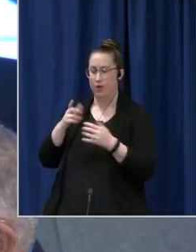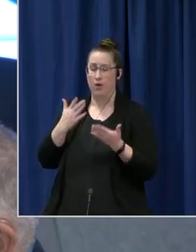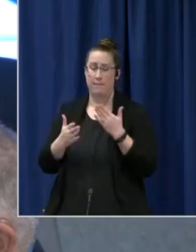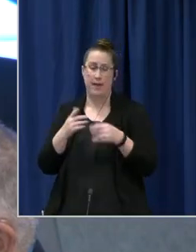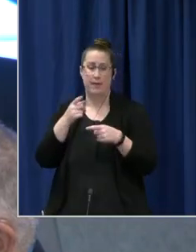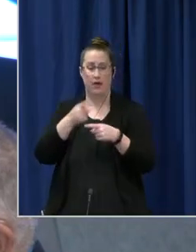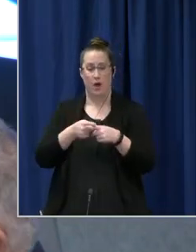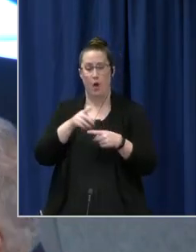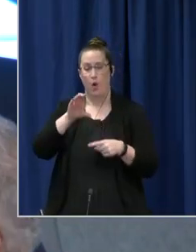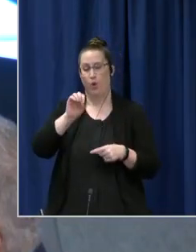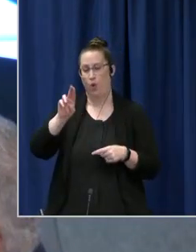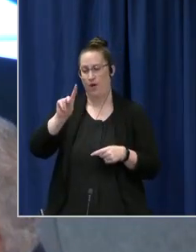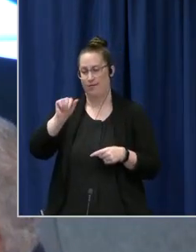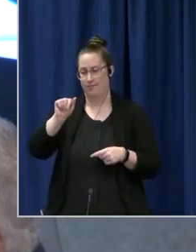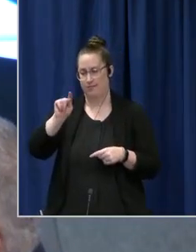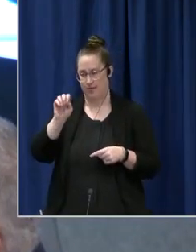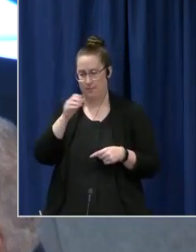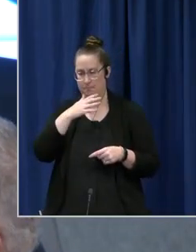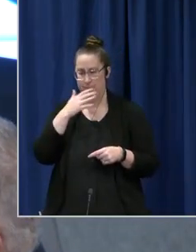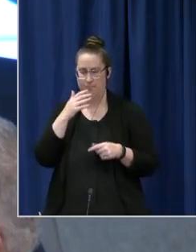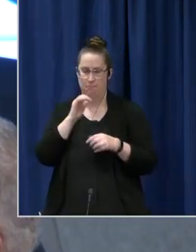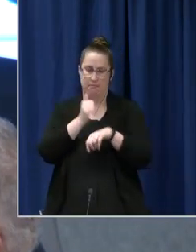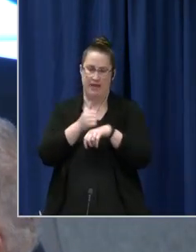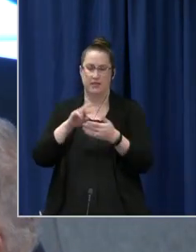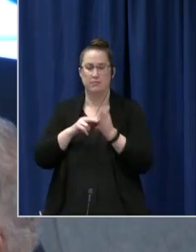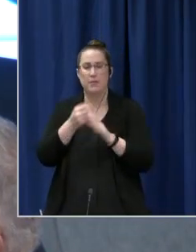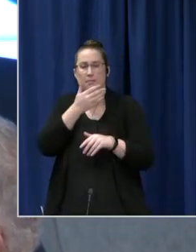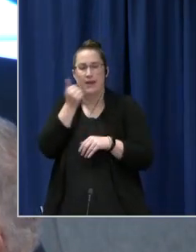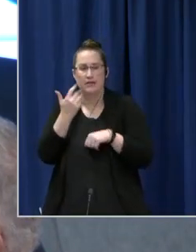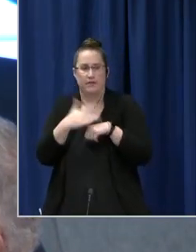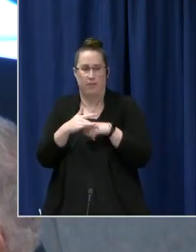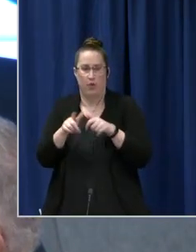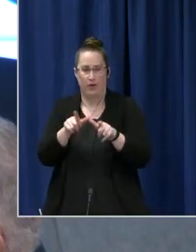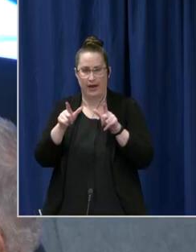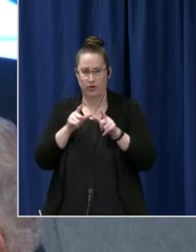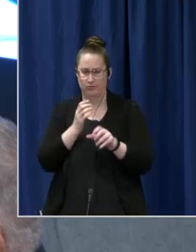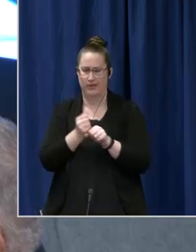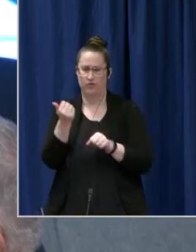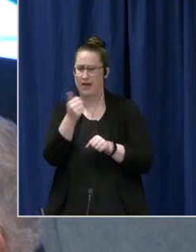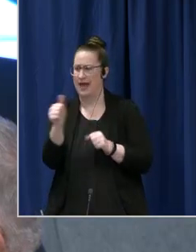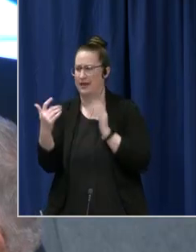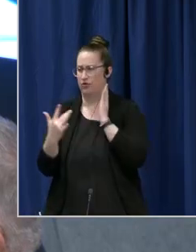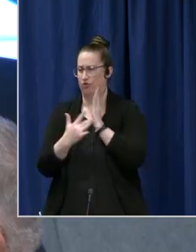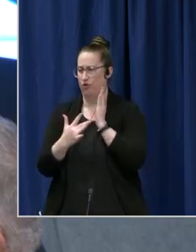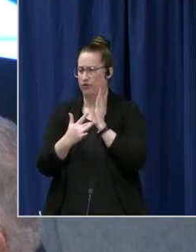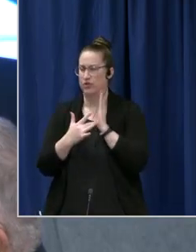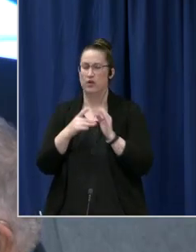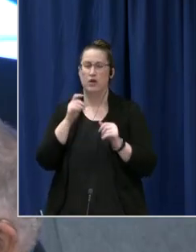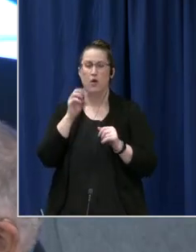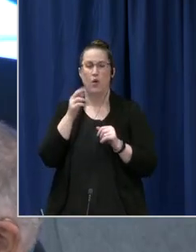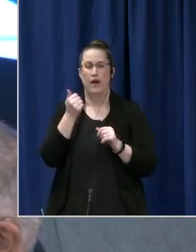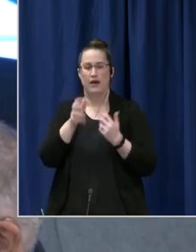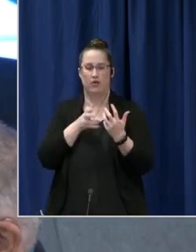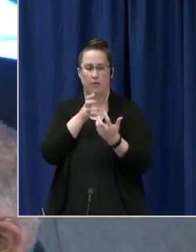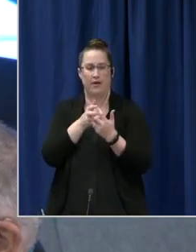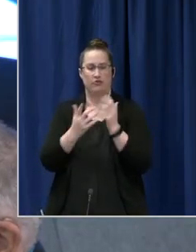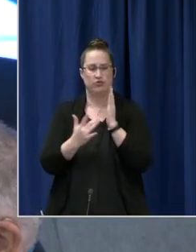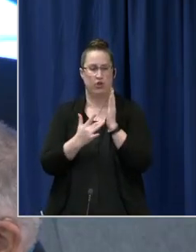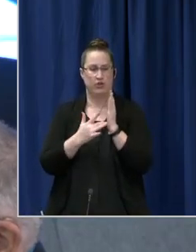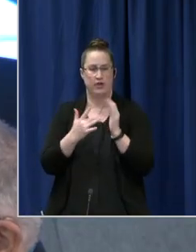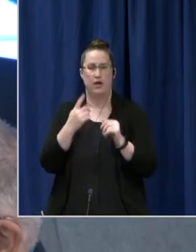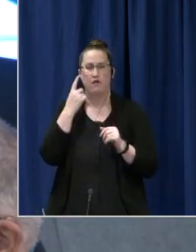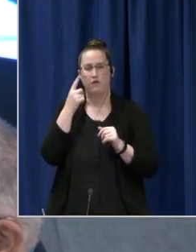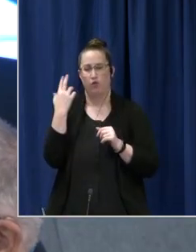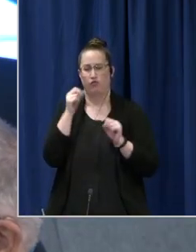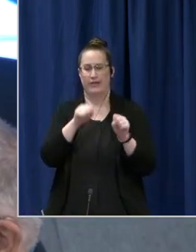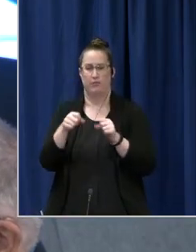based, consisting of the best available location that can be obtained from any available technology or combination of technologies at reasonable cost